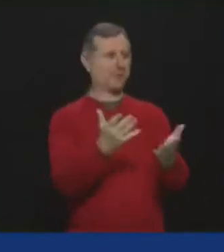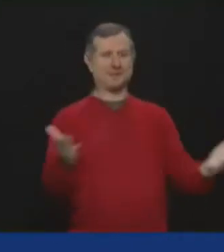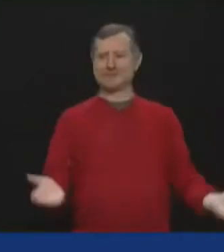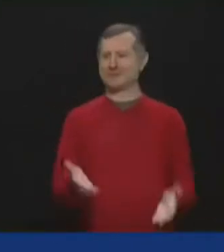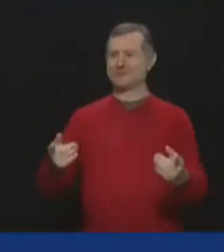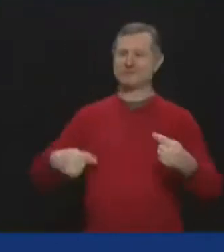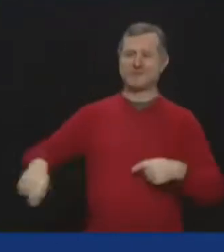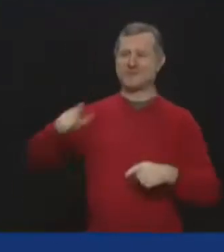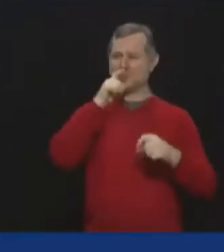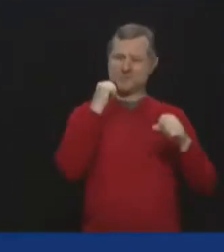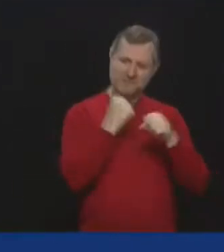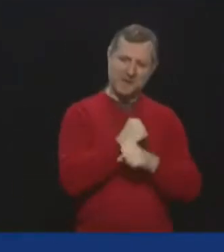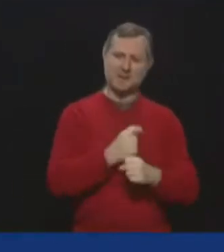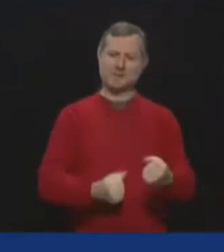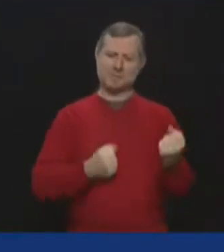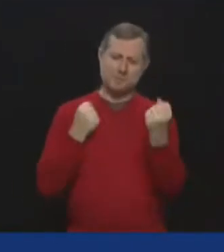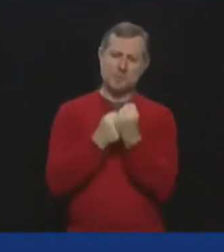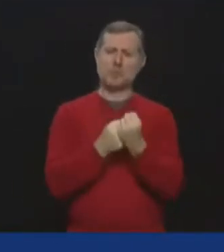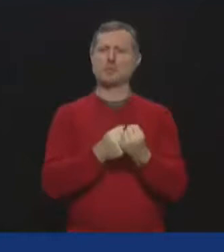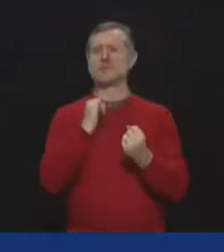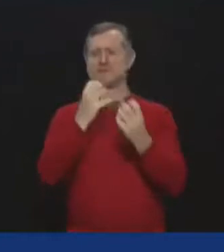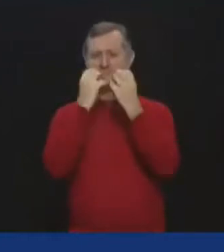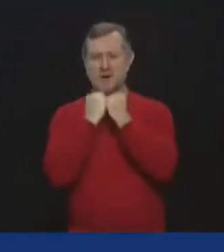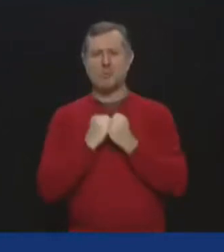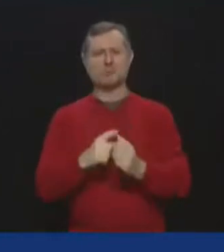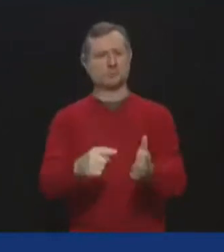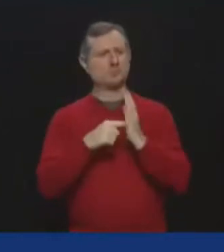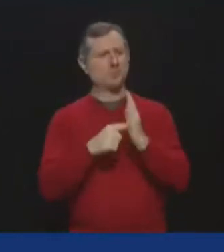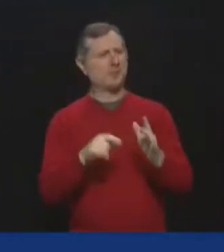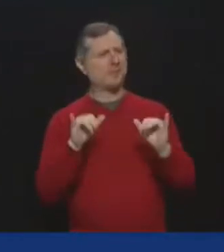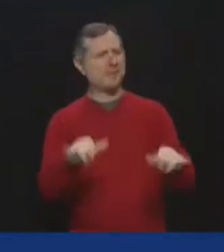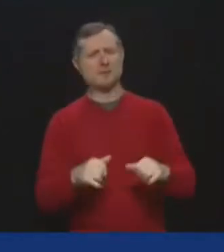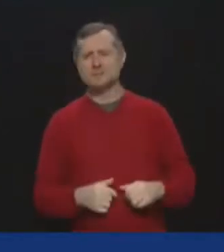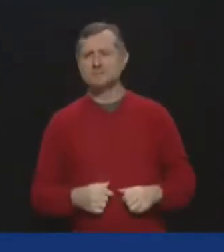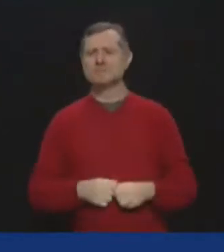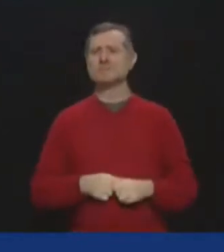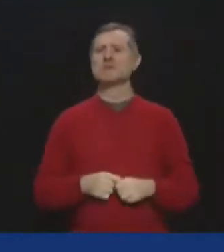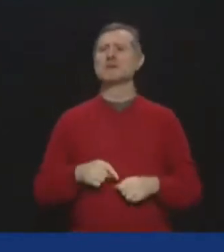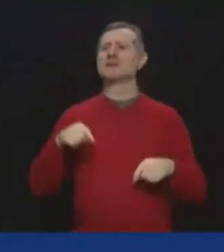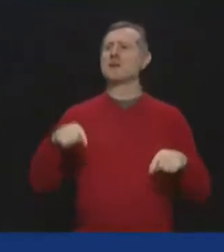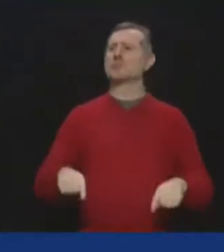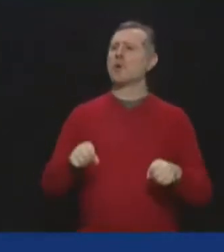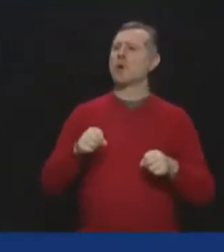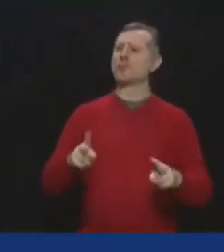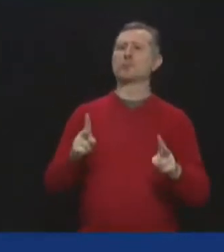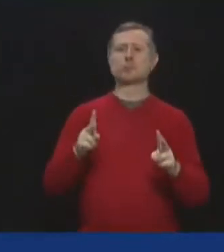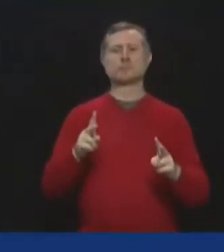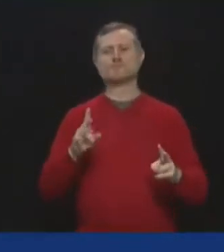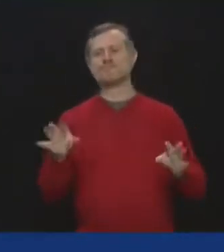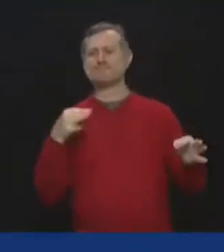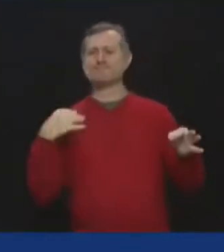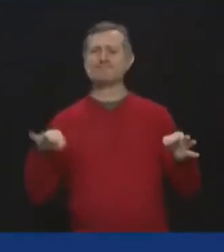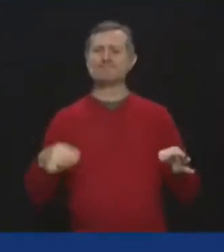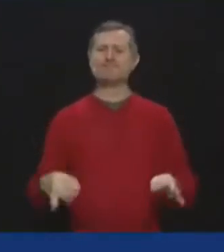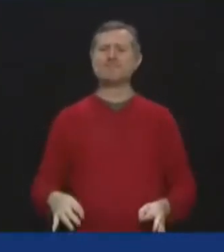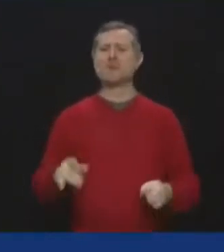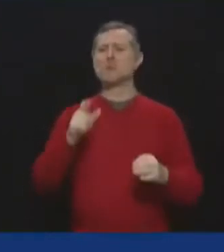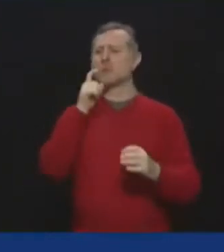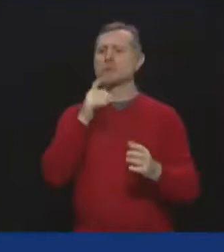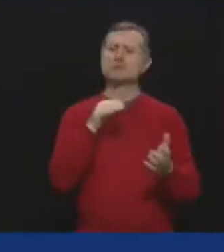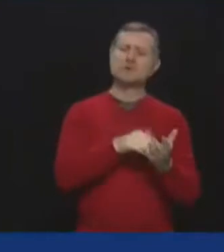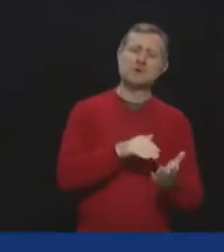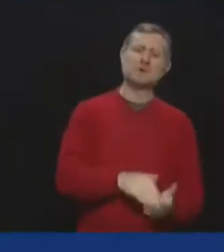to fight and stand by her values that she's always had. This is an opportunity to really provide clarity for providers and for patients